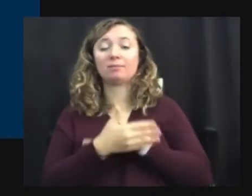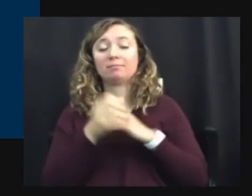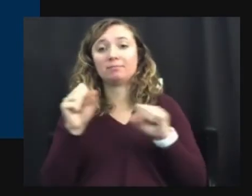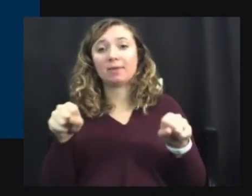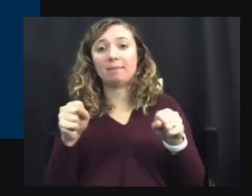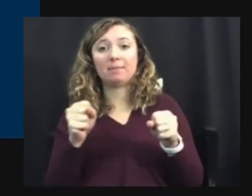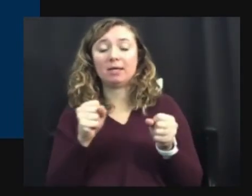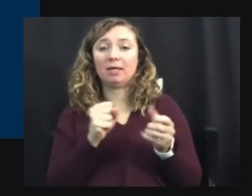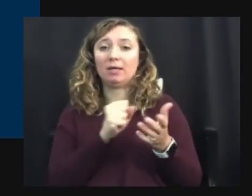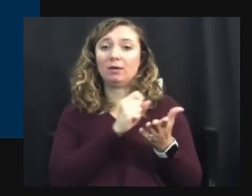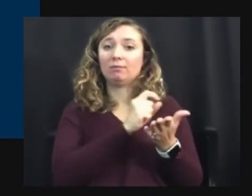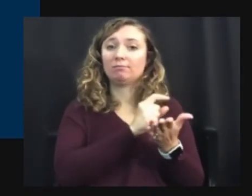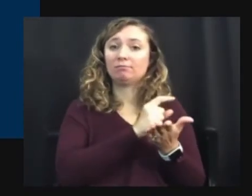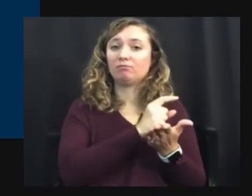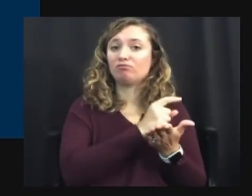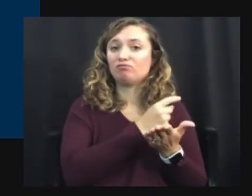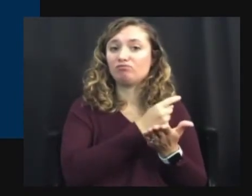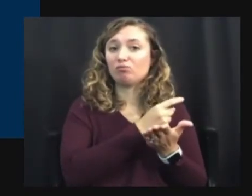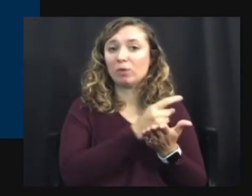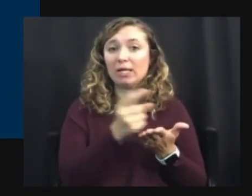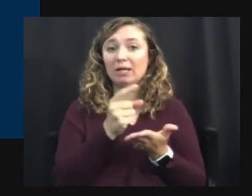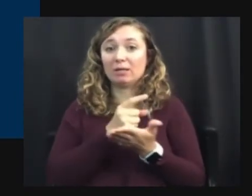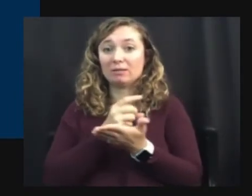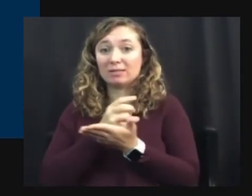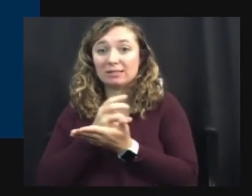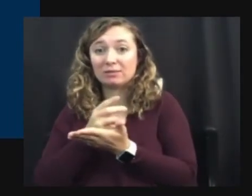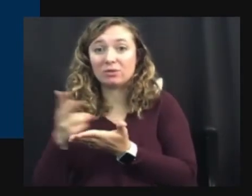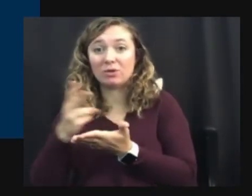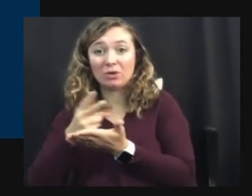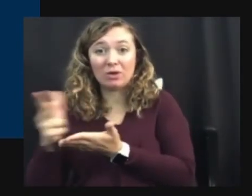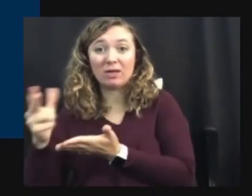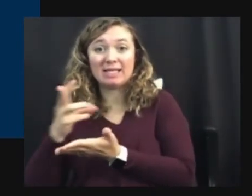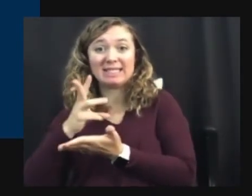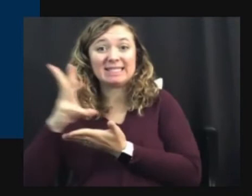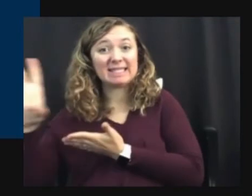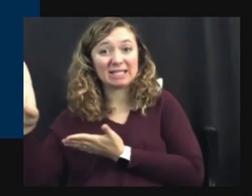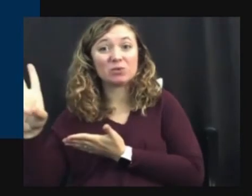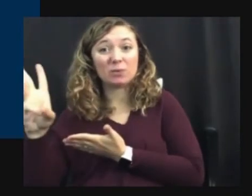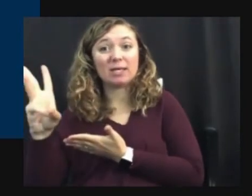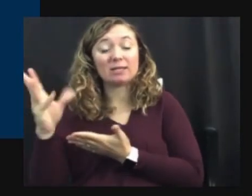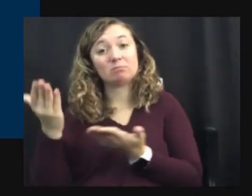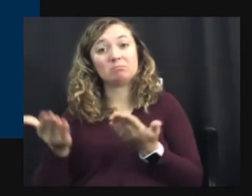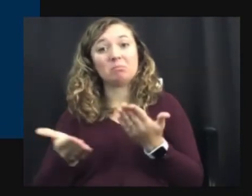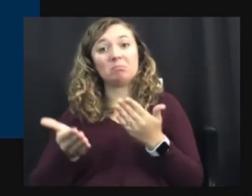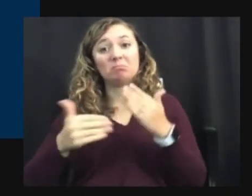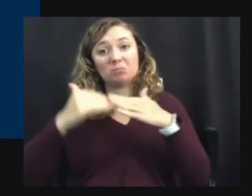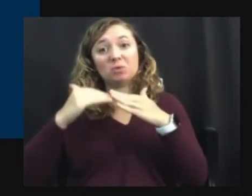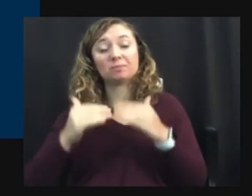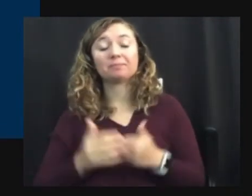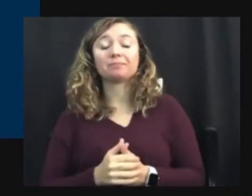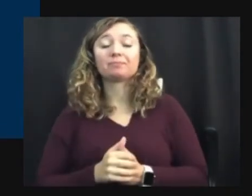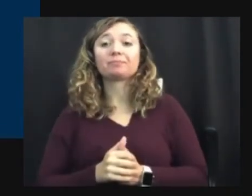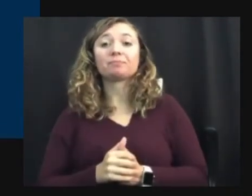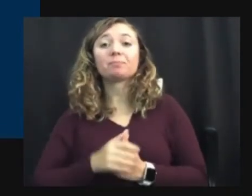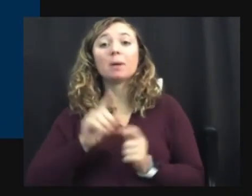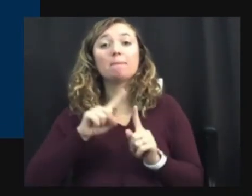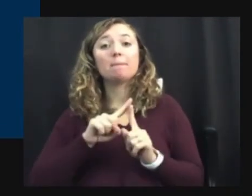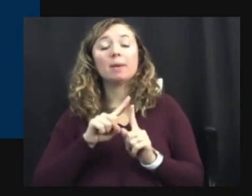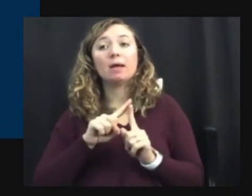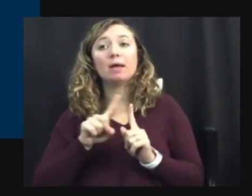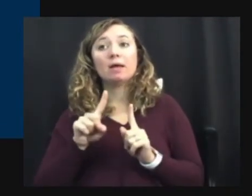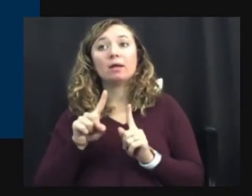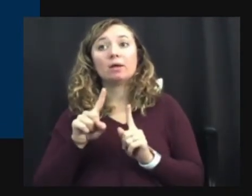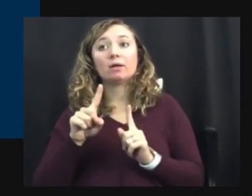to 6 weeks, I think, is some of the longest developmental leaps. But we don't know what happens when autistic